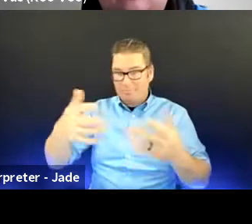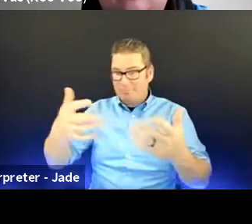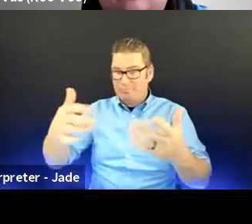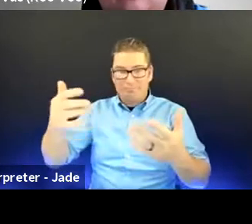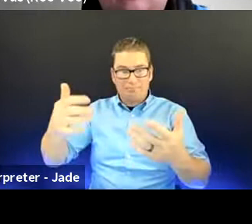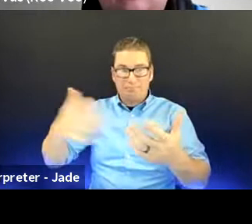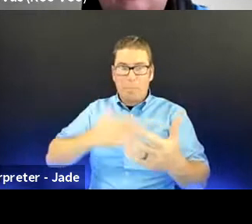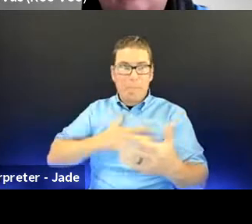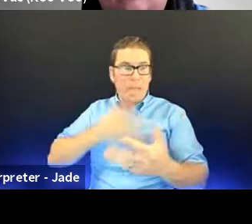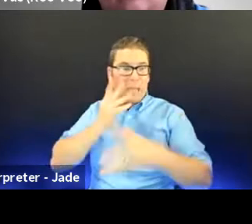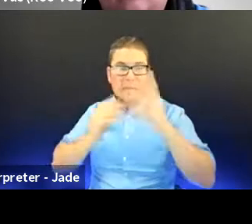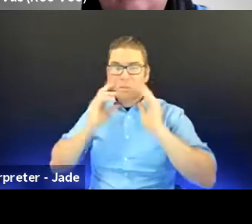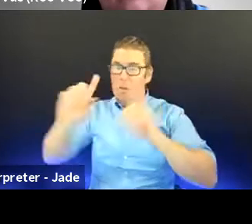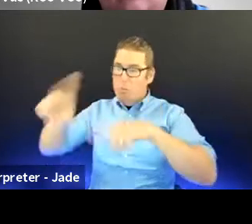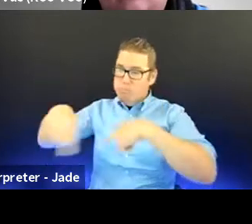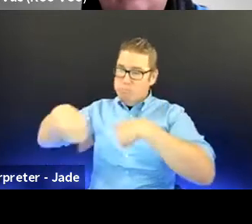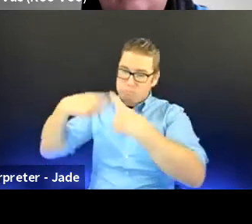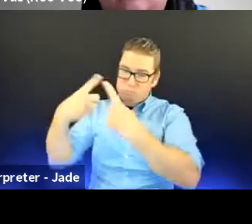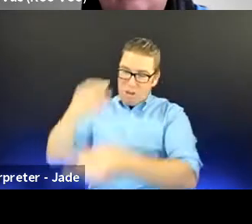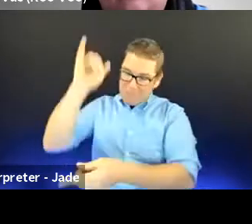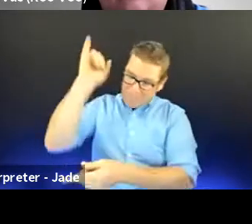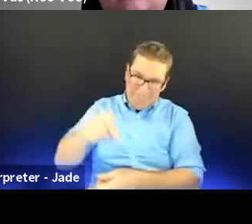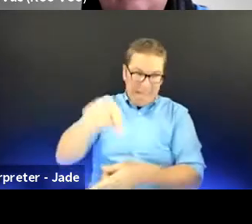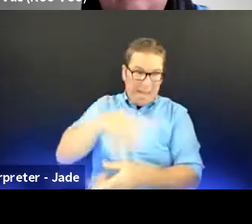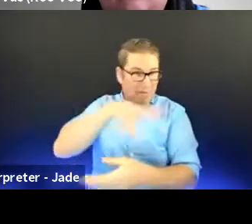of my life. So, you know,